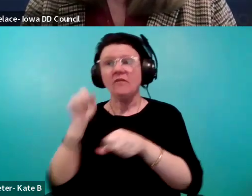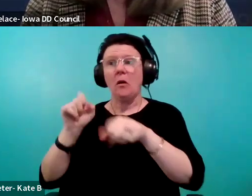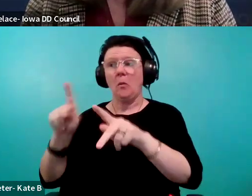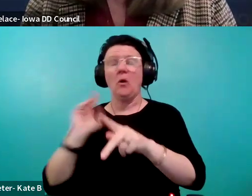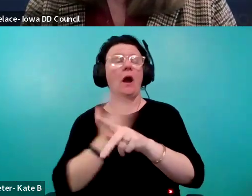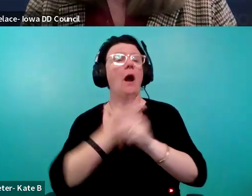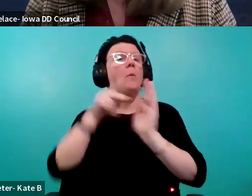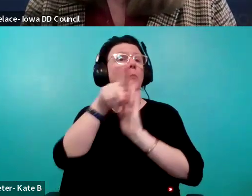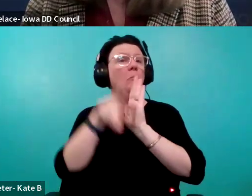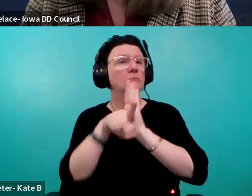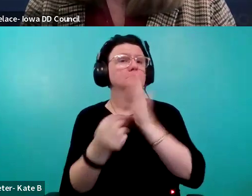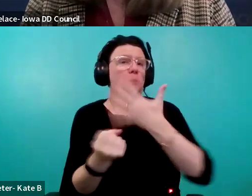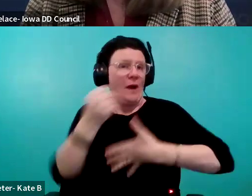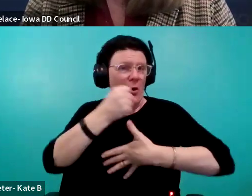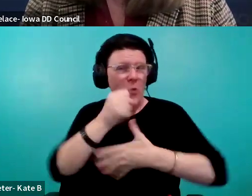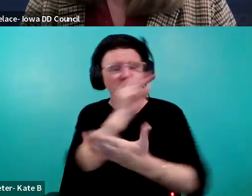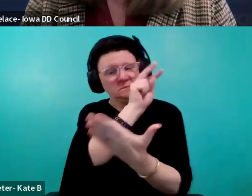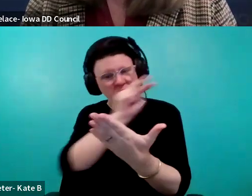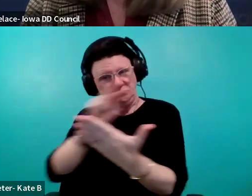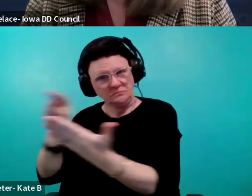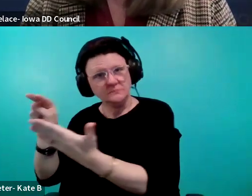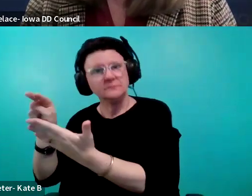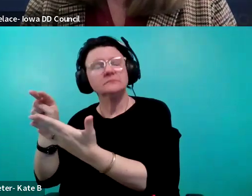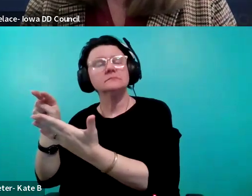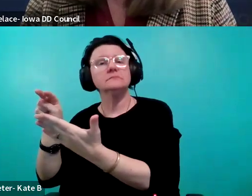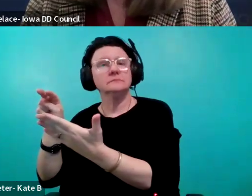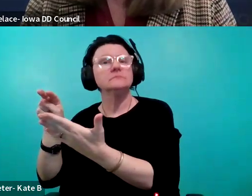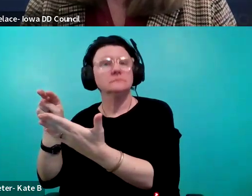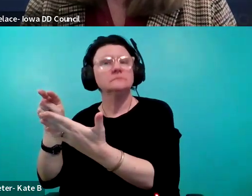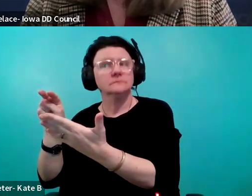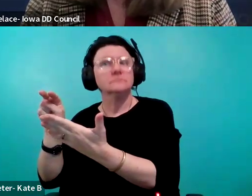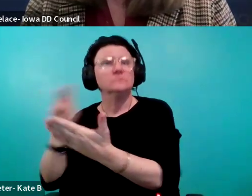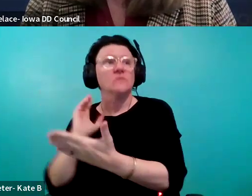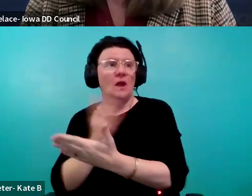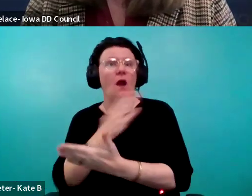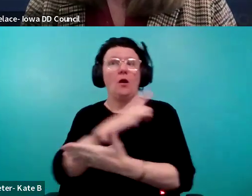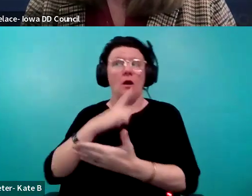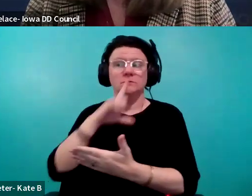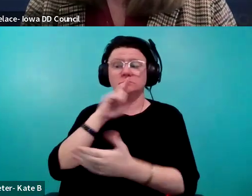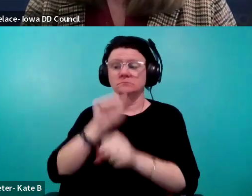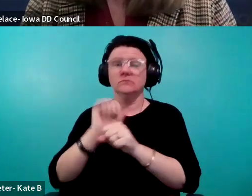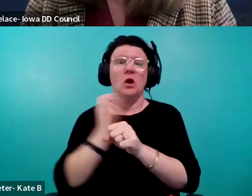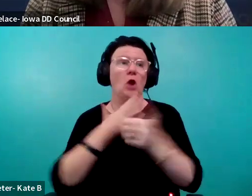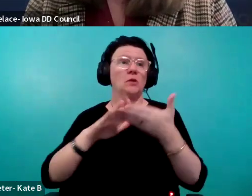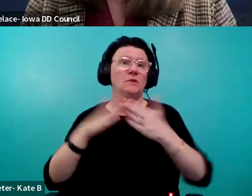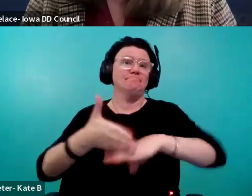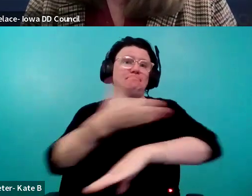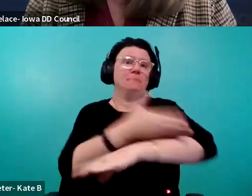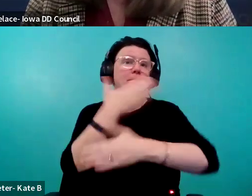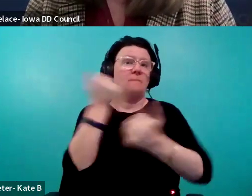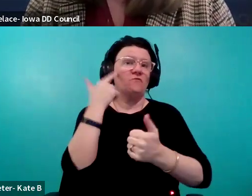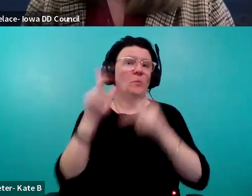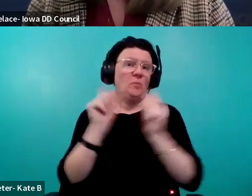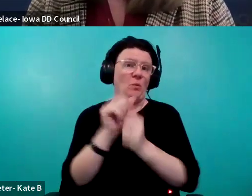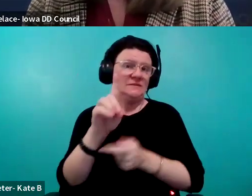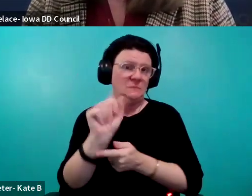review our priorities as we speak today, you can see that DD Council really wants to make our communities better places for